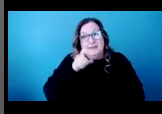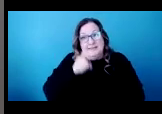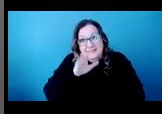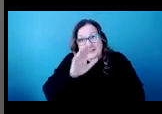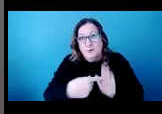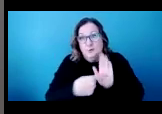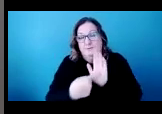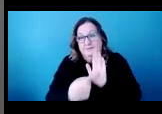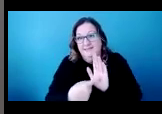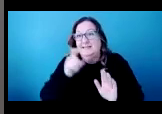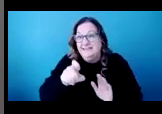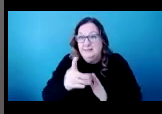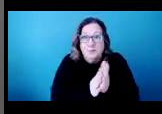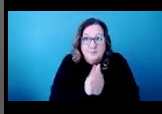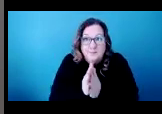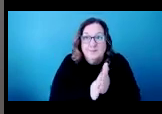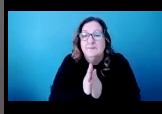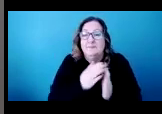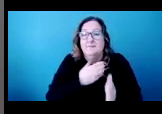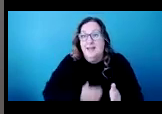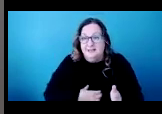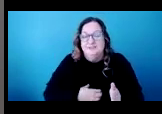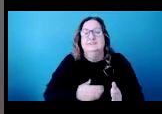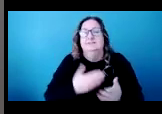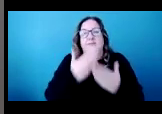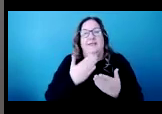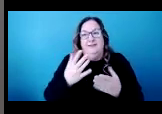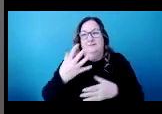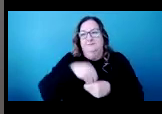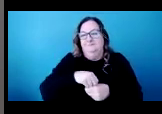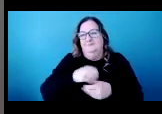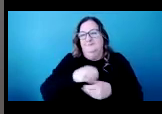glad that you took this step to learn how. All right.